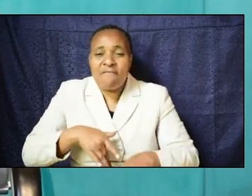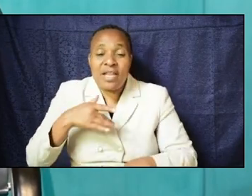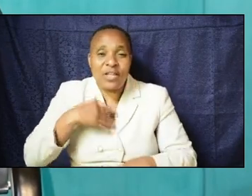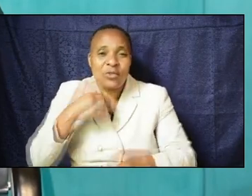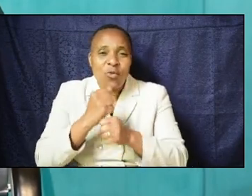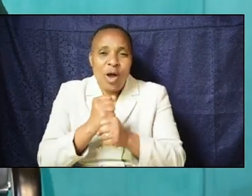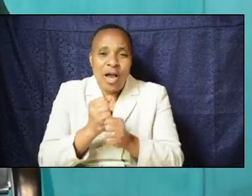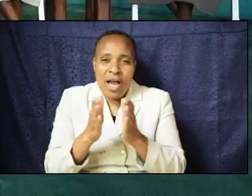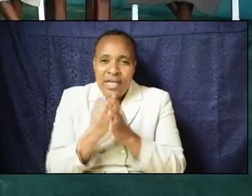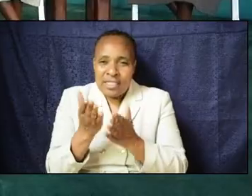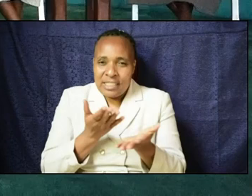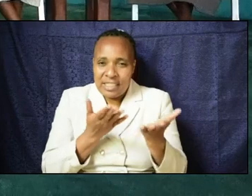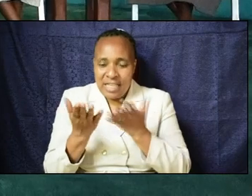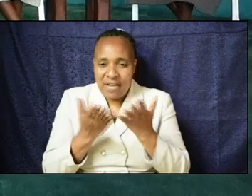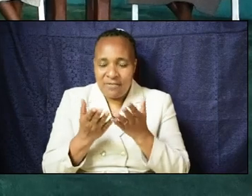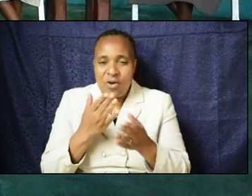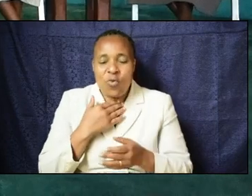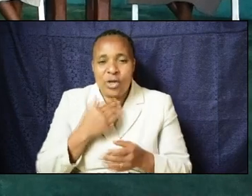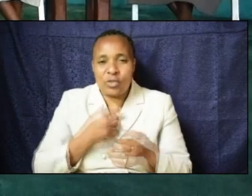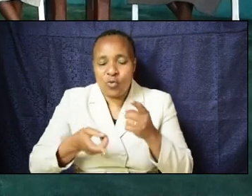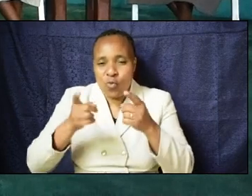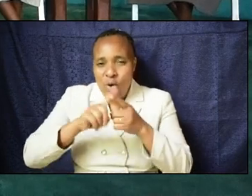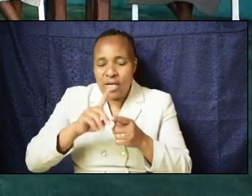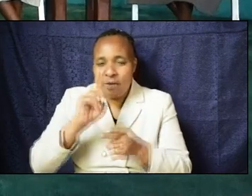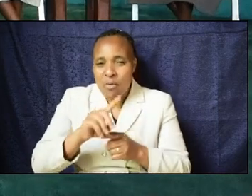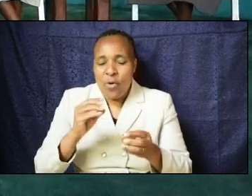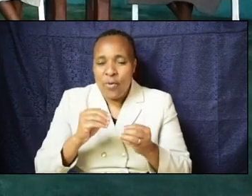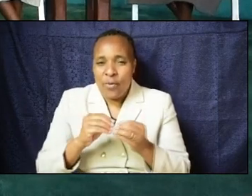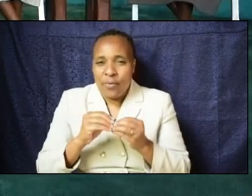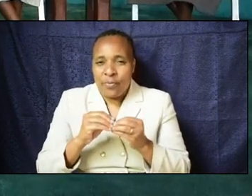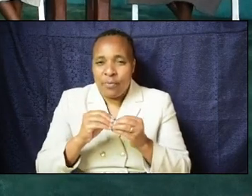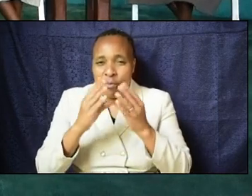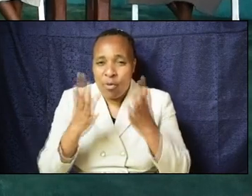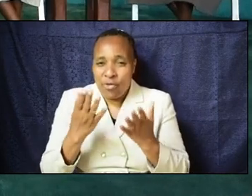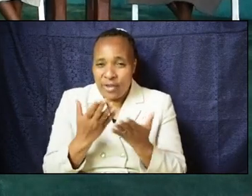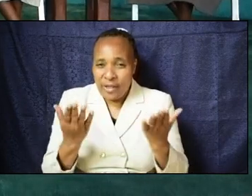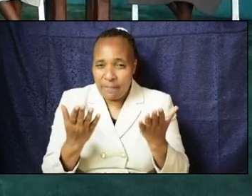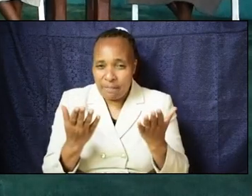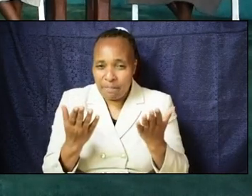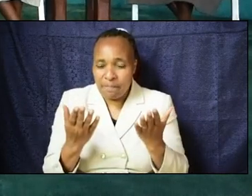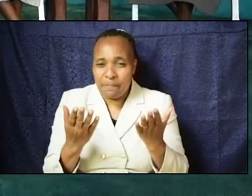serve. And I'd like to add one more thing.